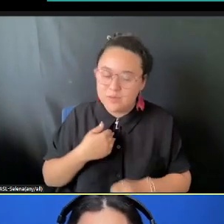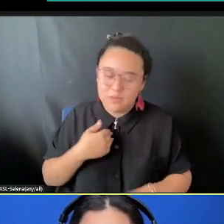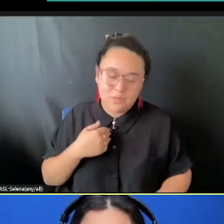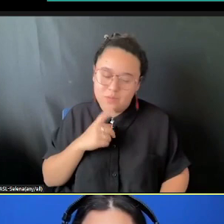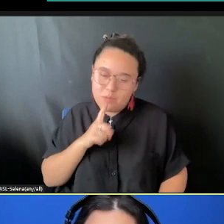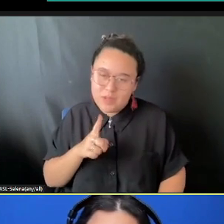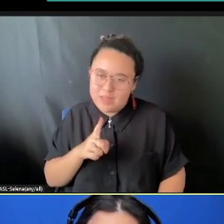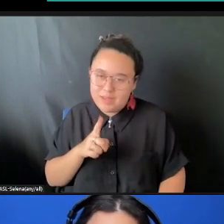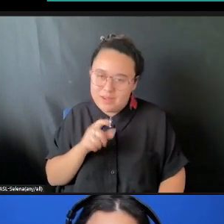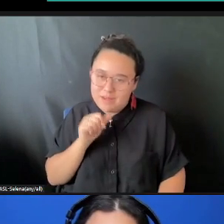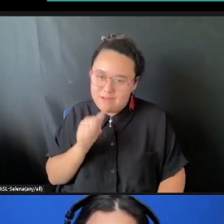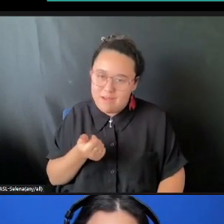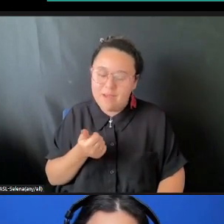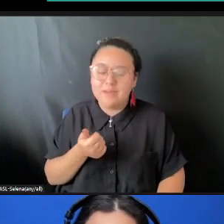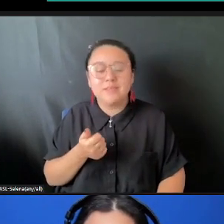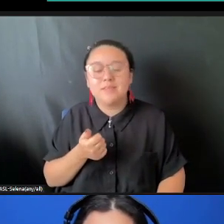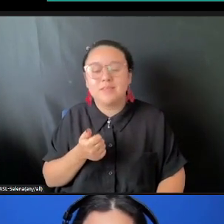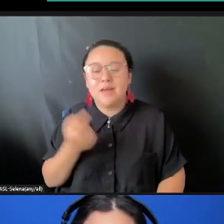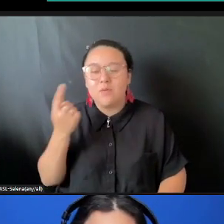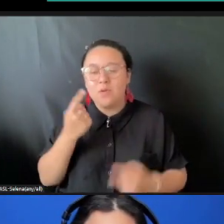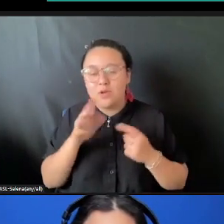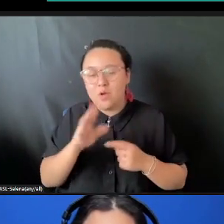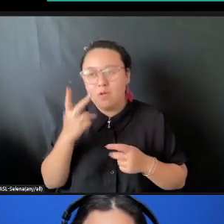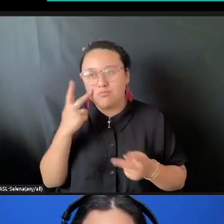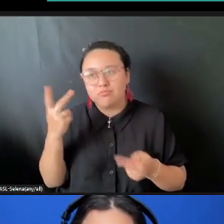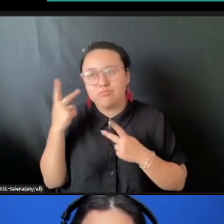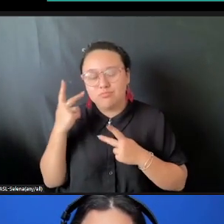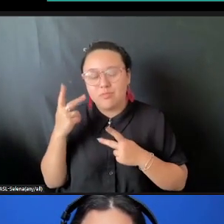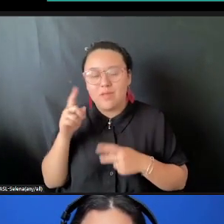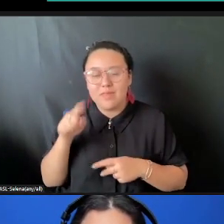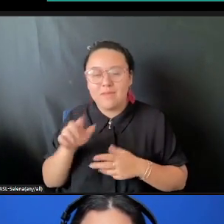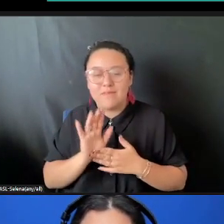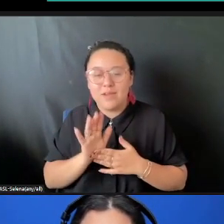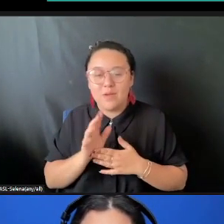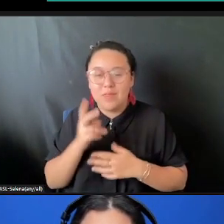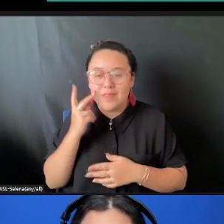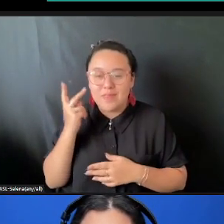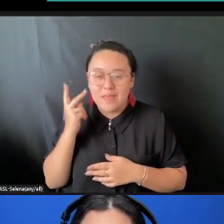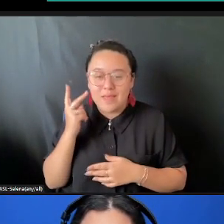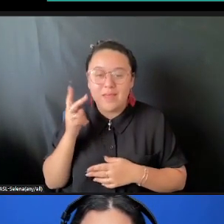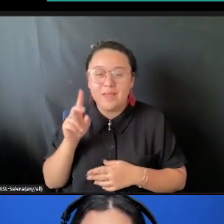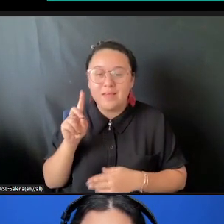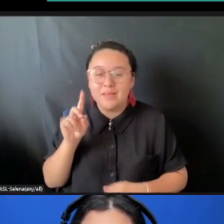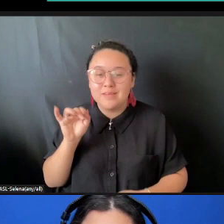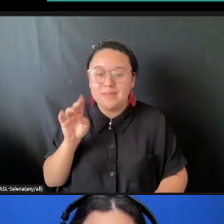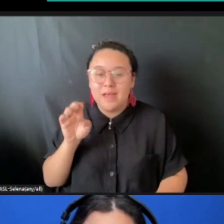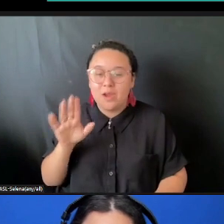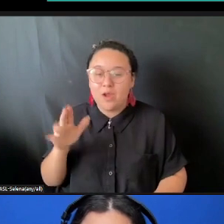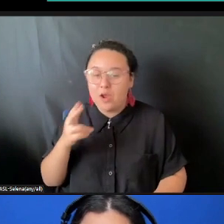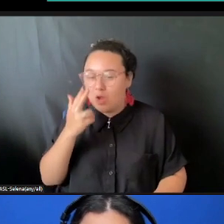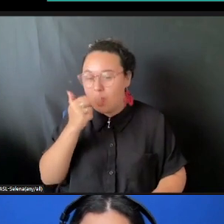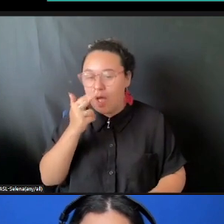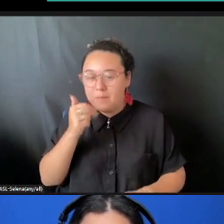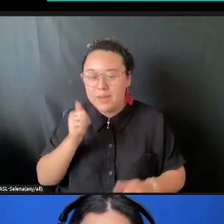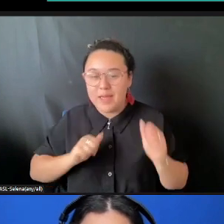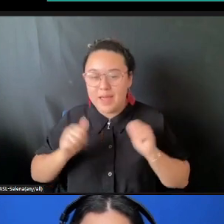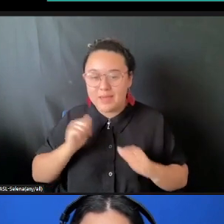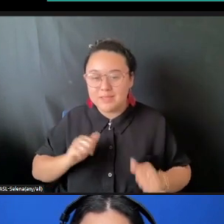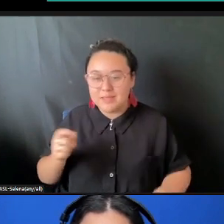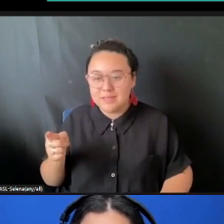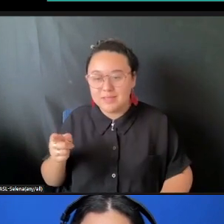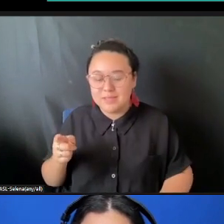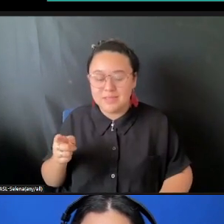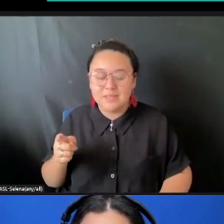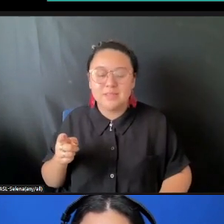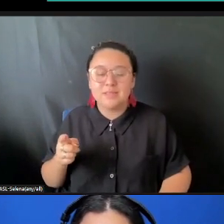what reflection do you have sort of looking at this now, and in particular sort of reflecting on Diane as a comedic actress. You know,